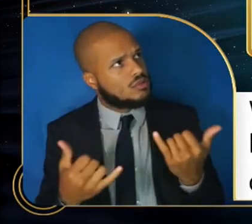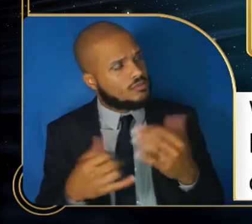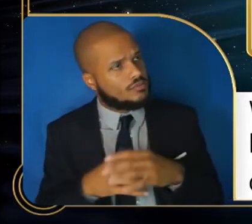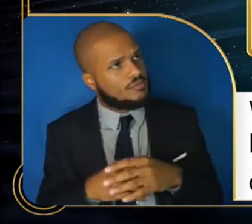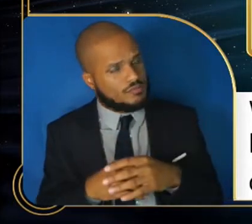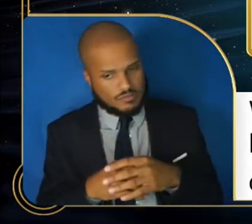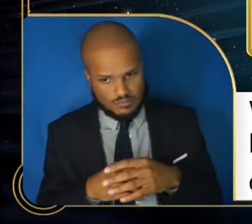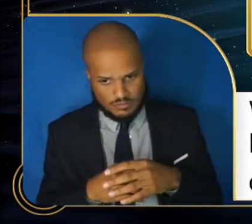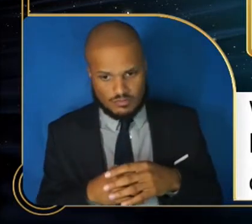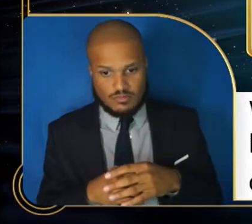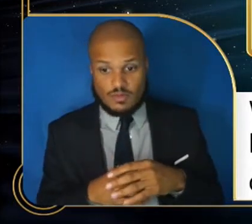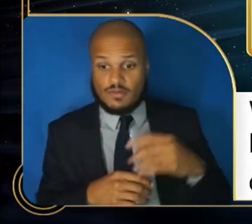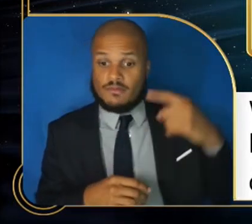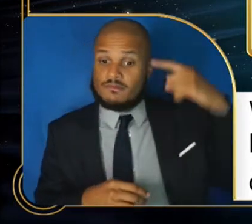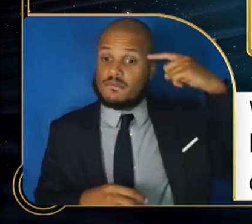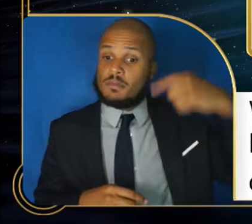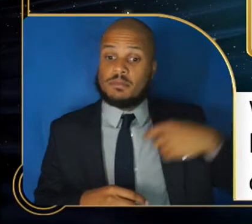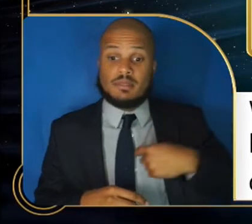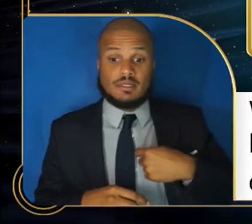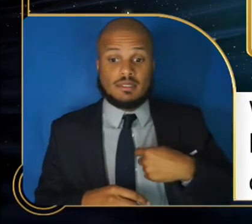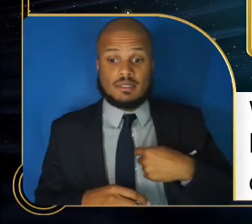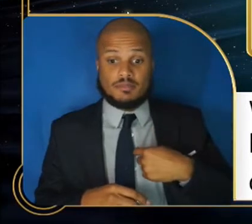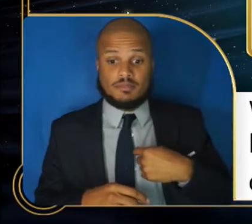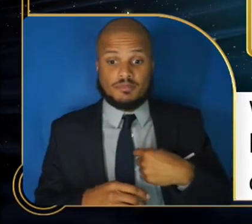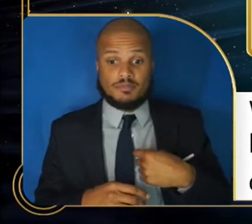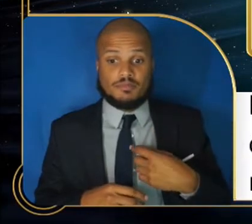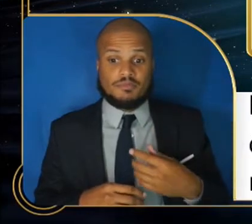For me, it's been